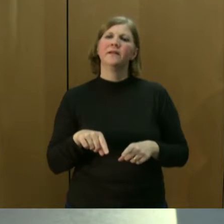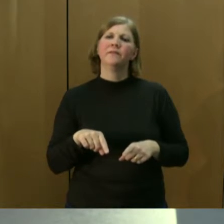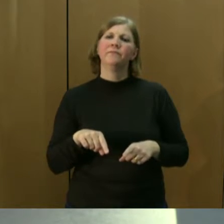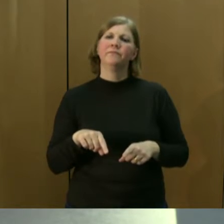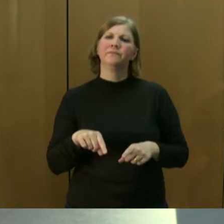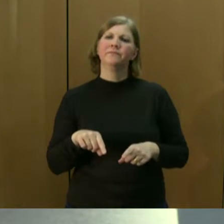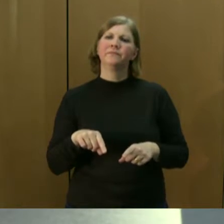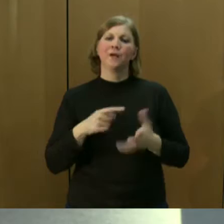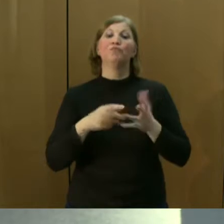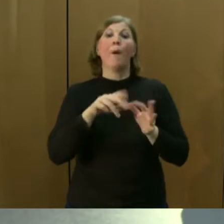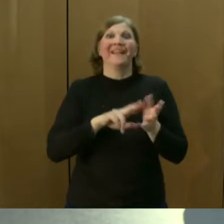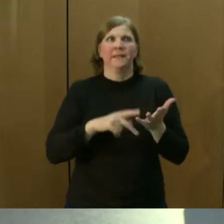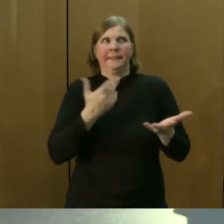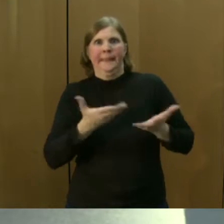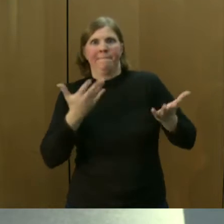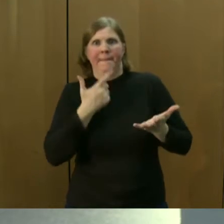Be prepared.